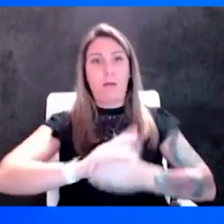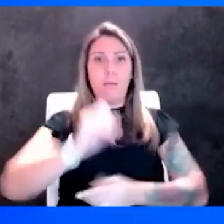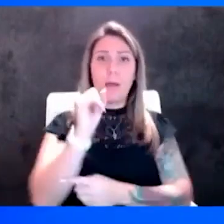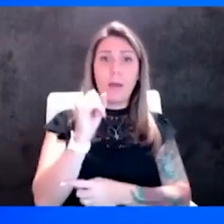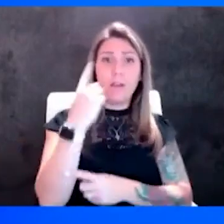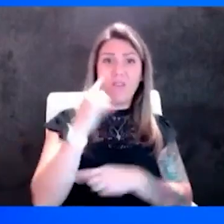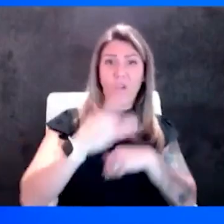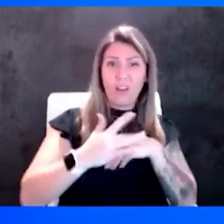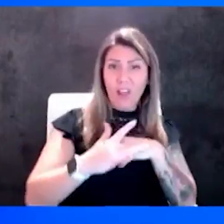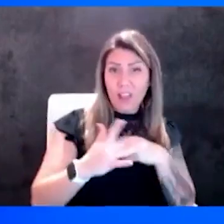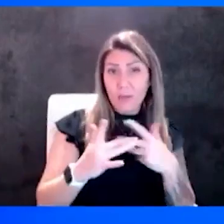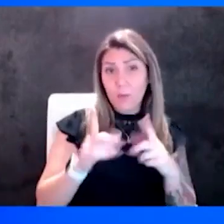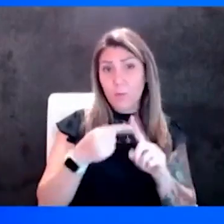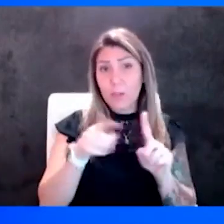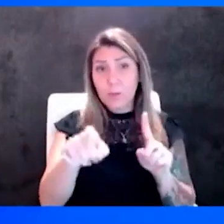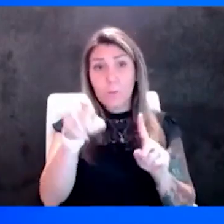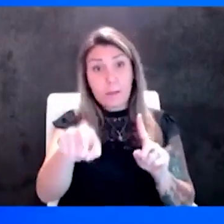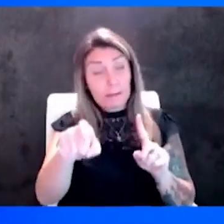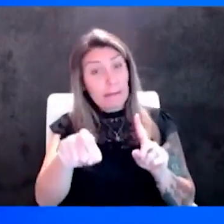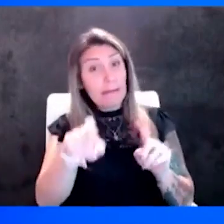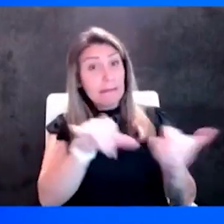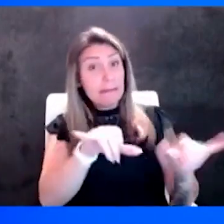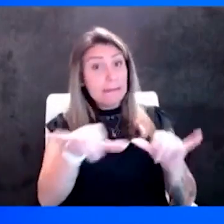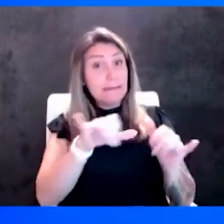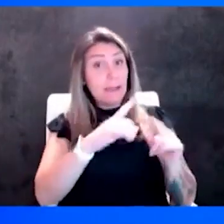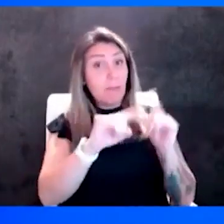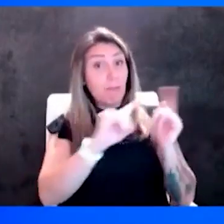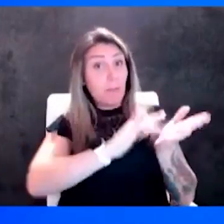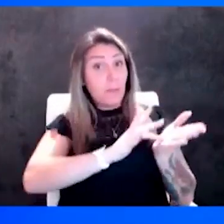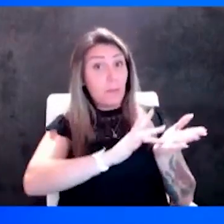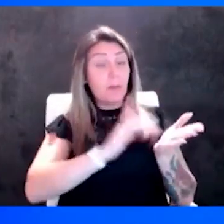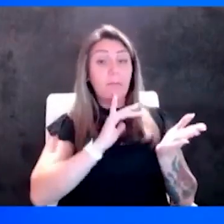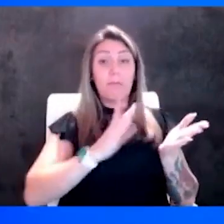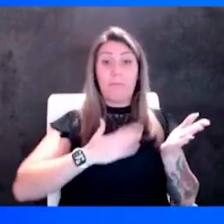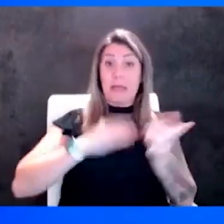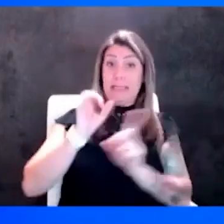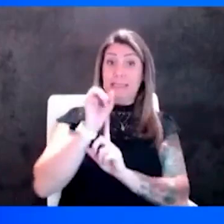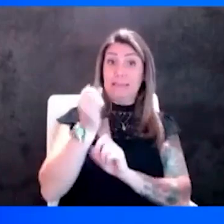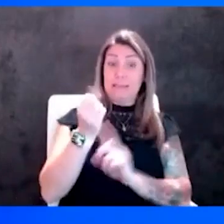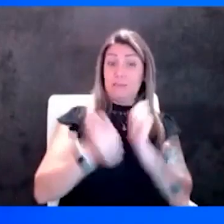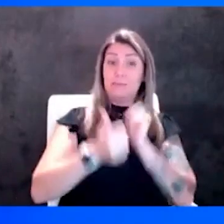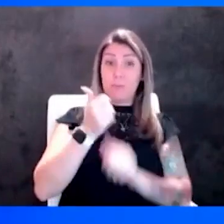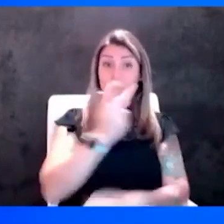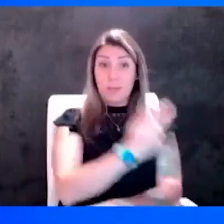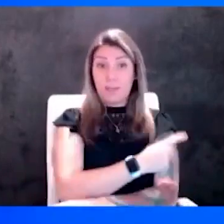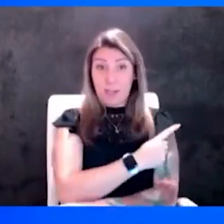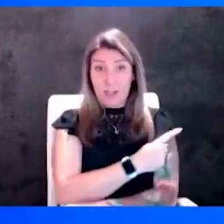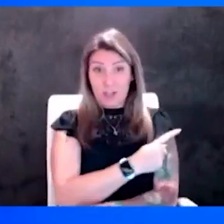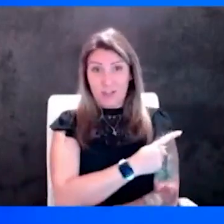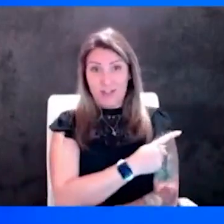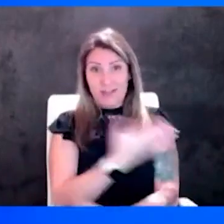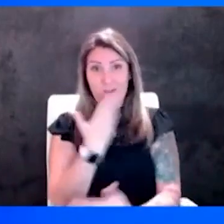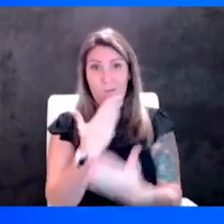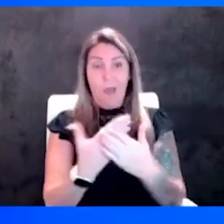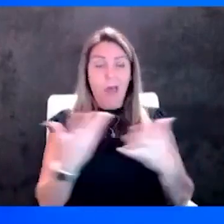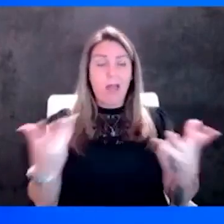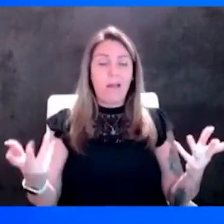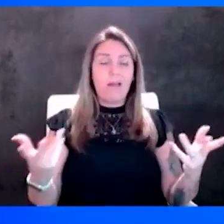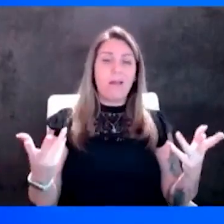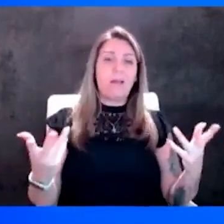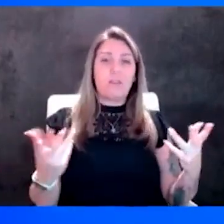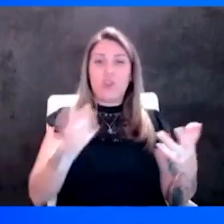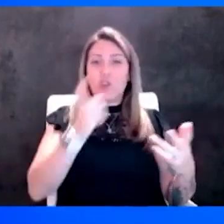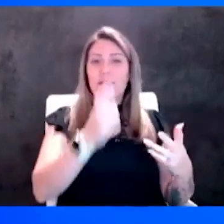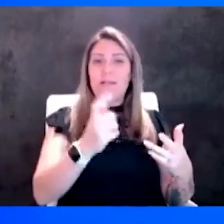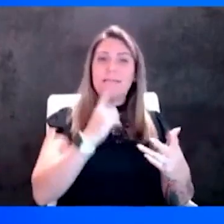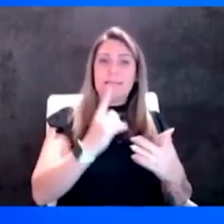when we need them. Luckily, in my setting, most of the patients are well. I mean, they don't have a serious infection, and making